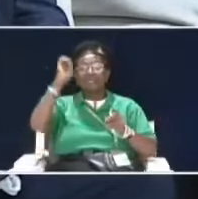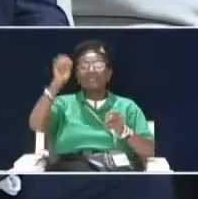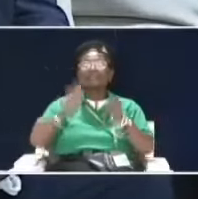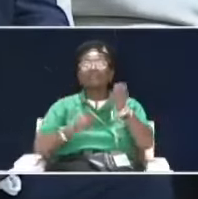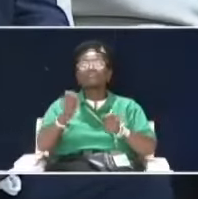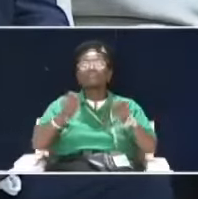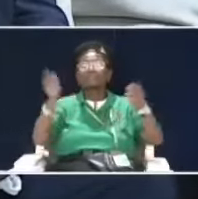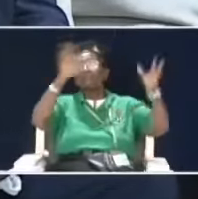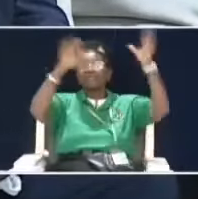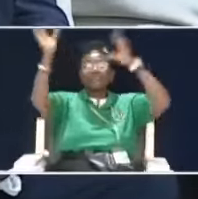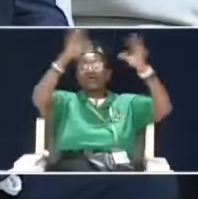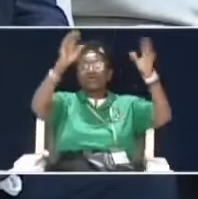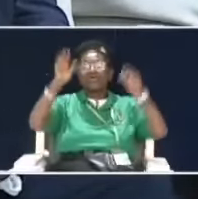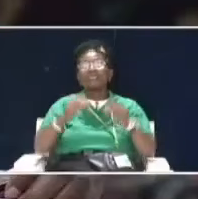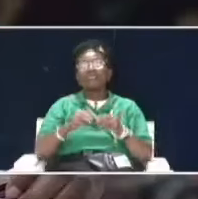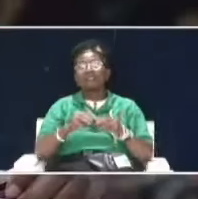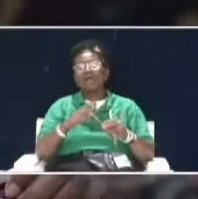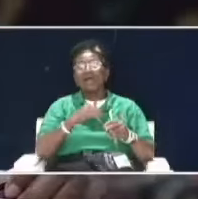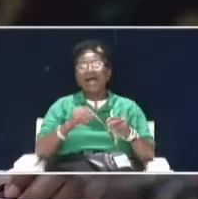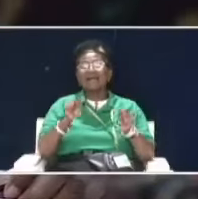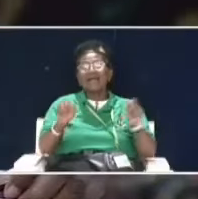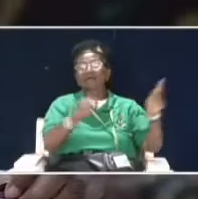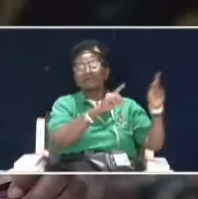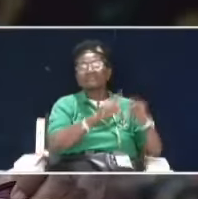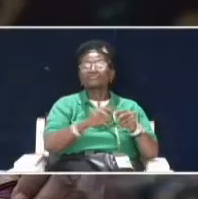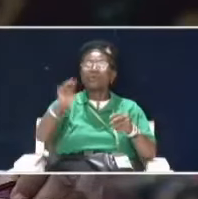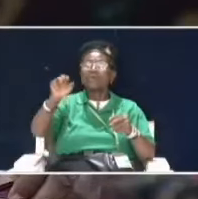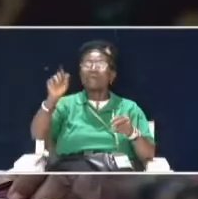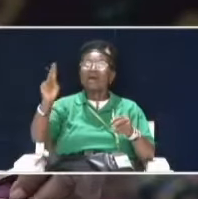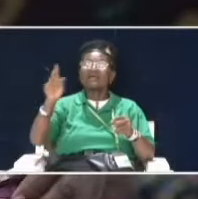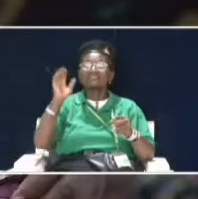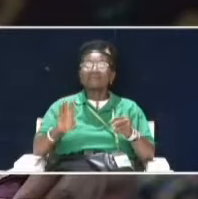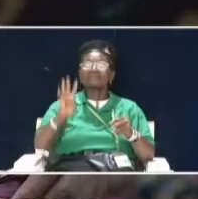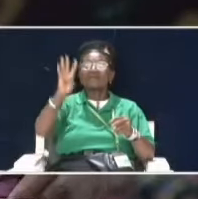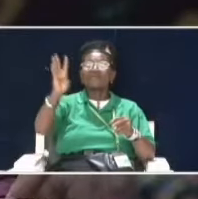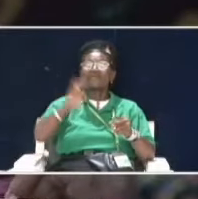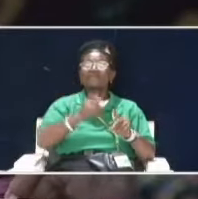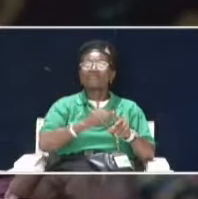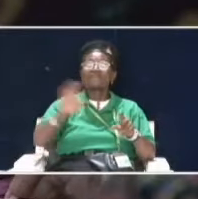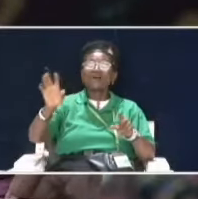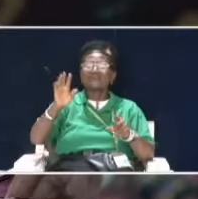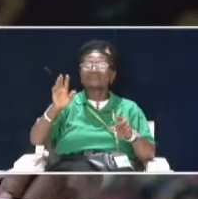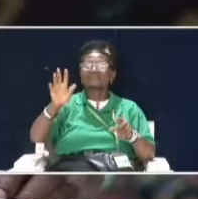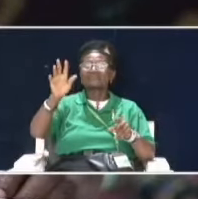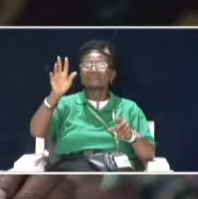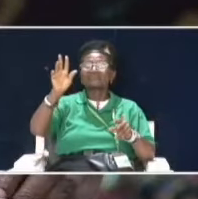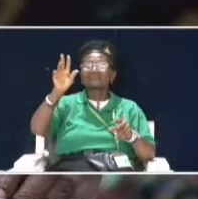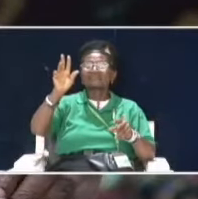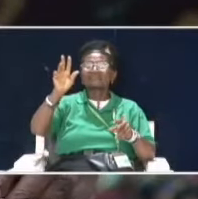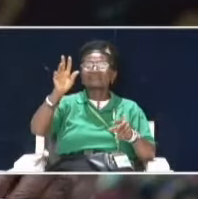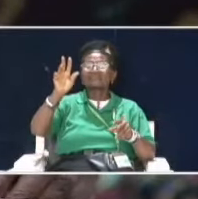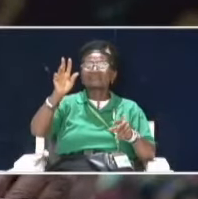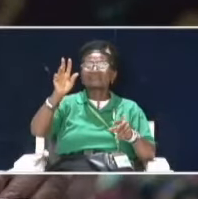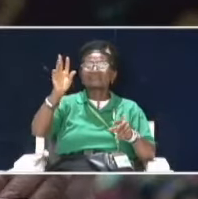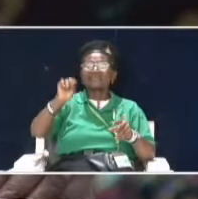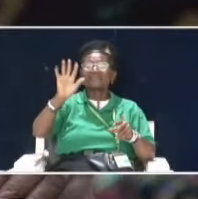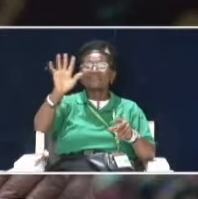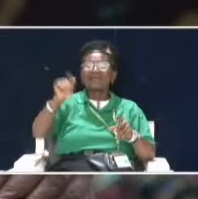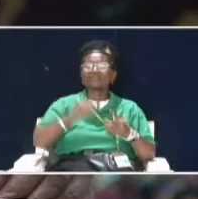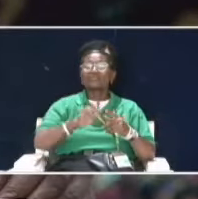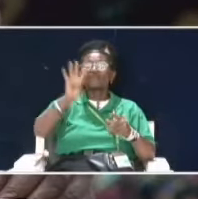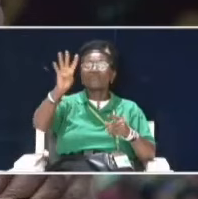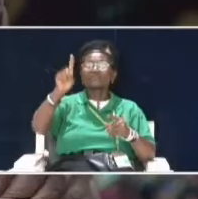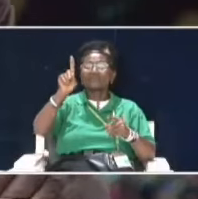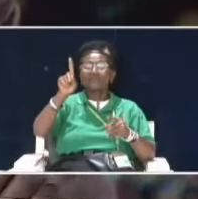storms. And according to Mark chapter 4, from verse 35 to 41, Mark 4, 35 to